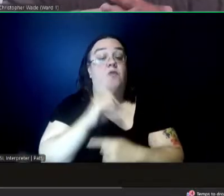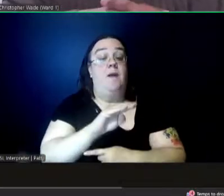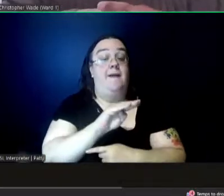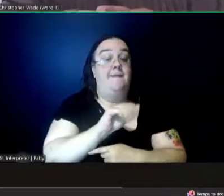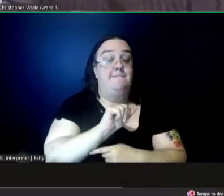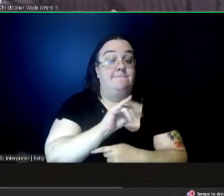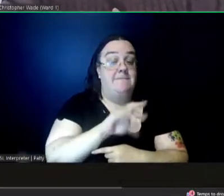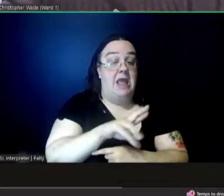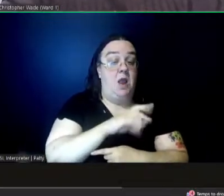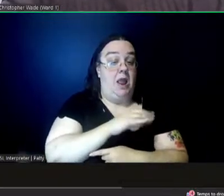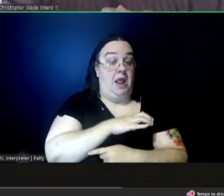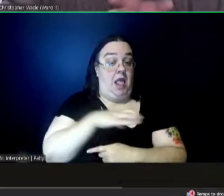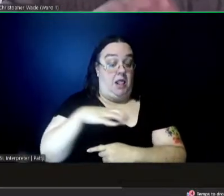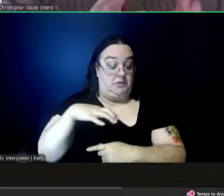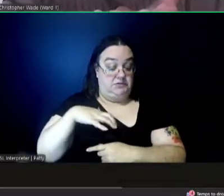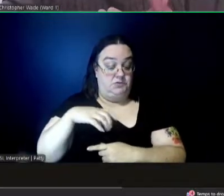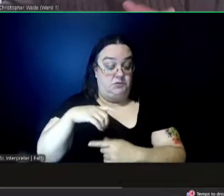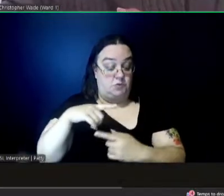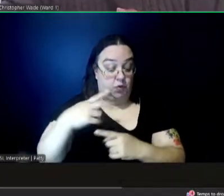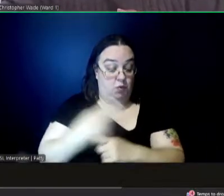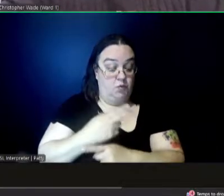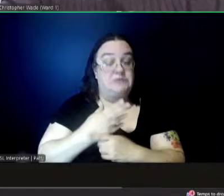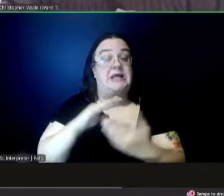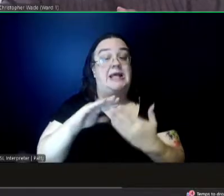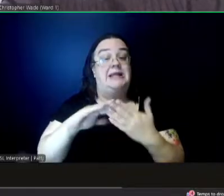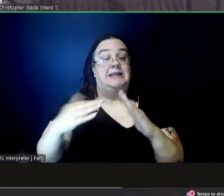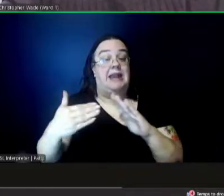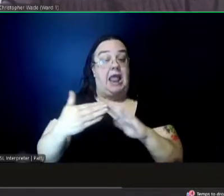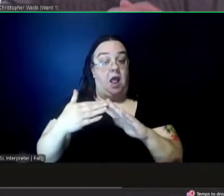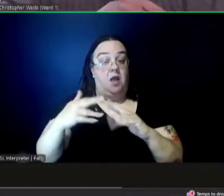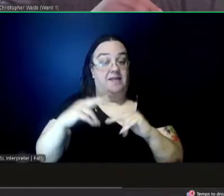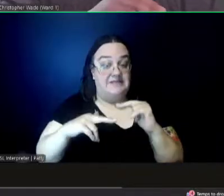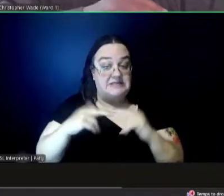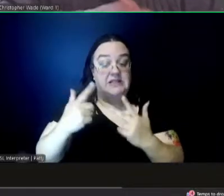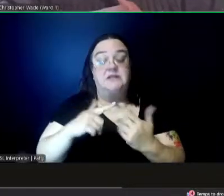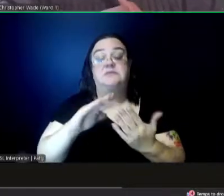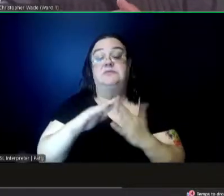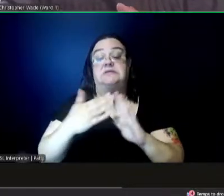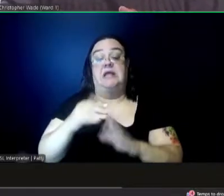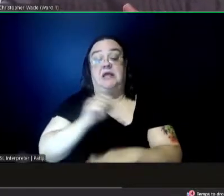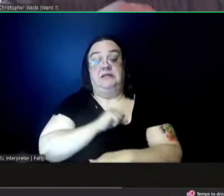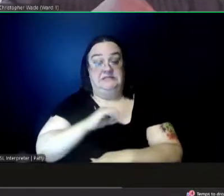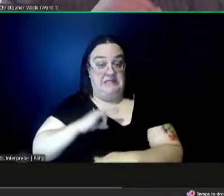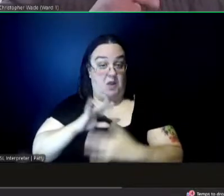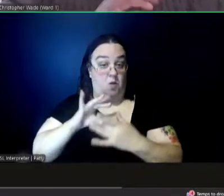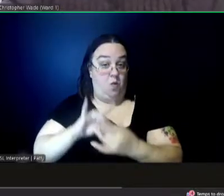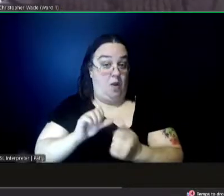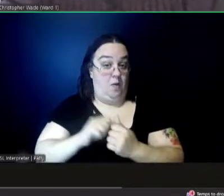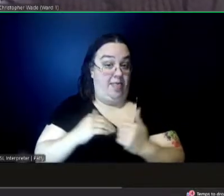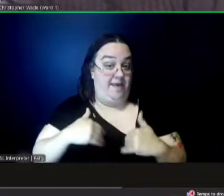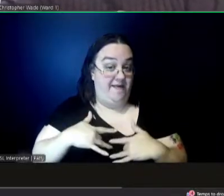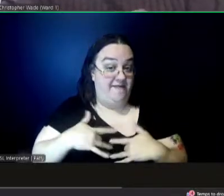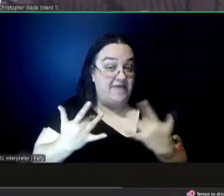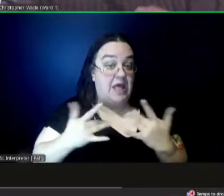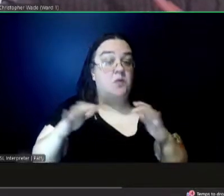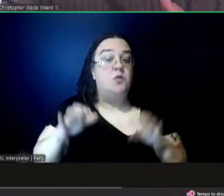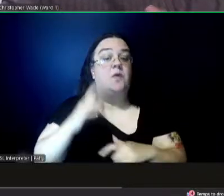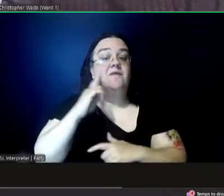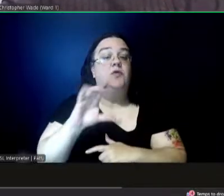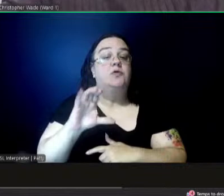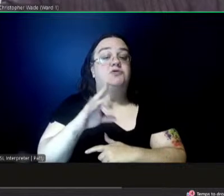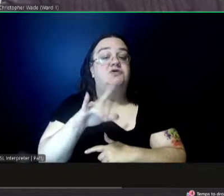to use town facilities, town staff regarding the event that they're doing for the Cheverly